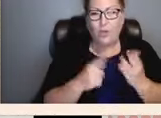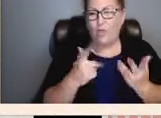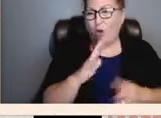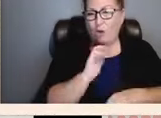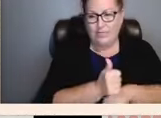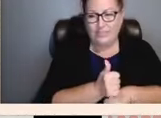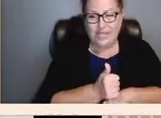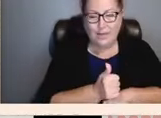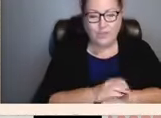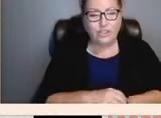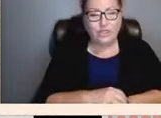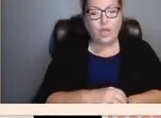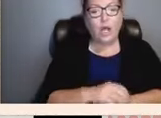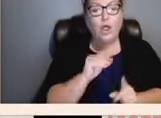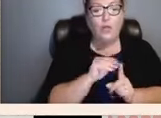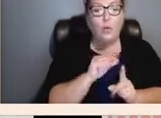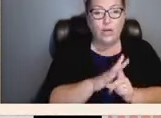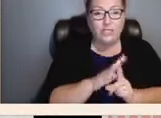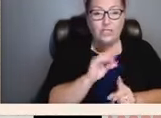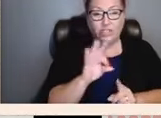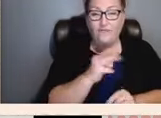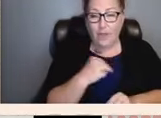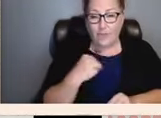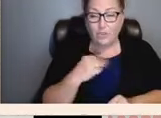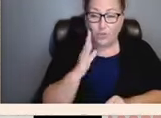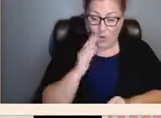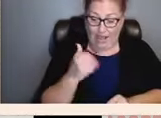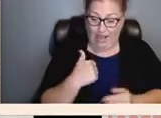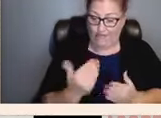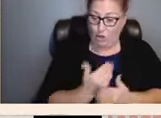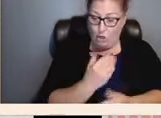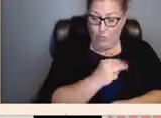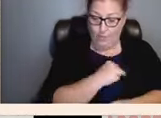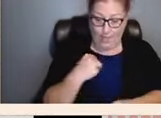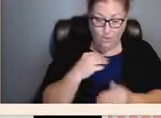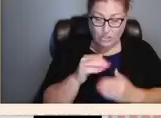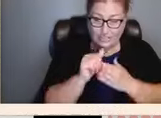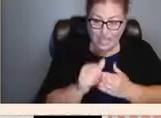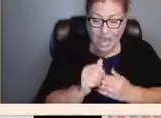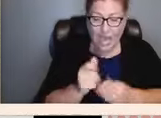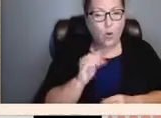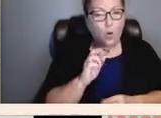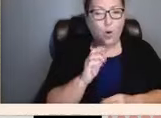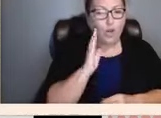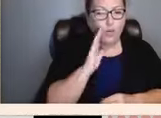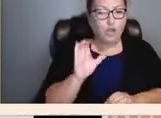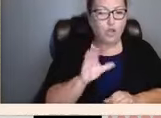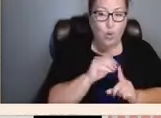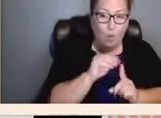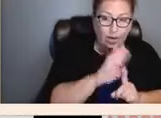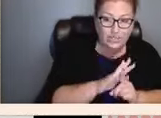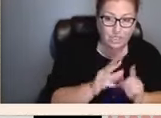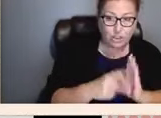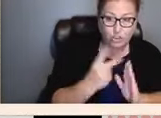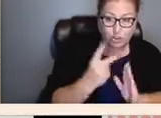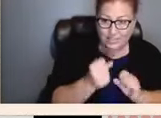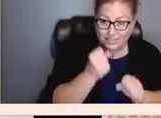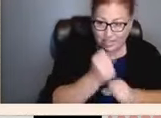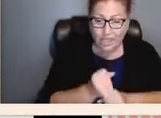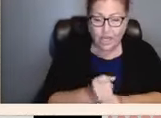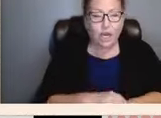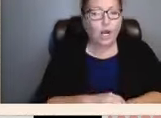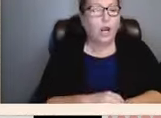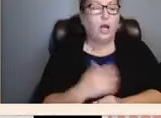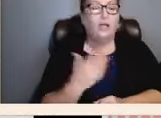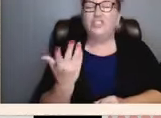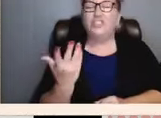The orientation of members. Are you going to have a new members guide? Are you going to do orientation twice a year? Just